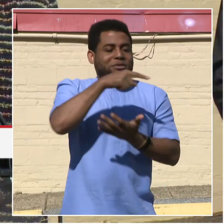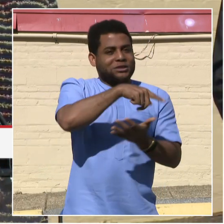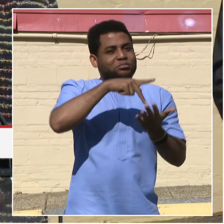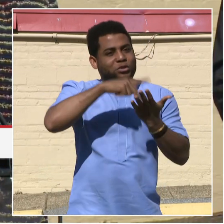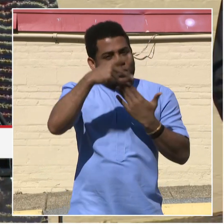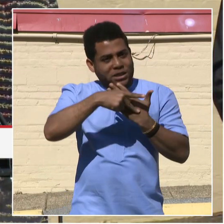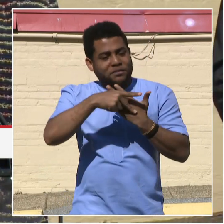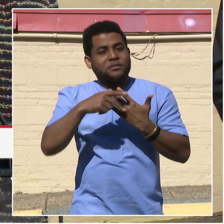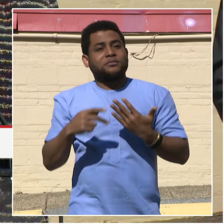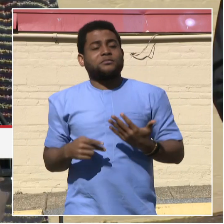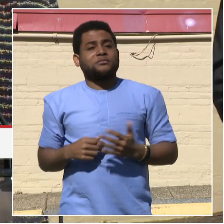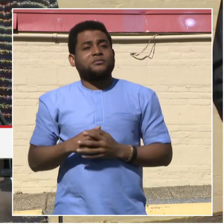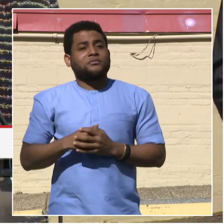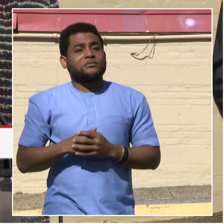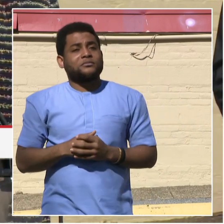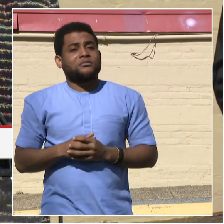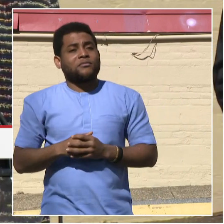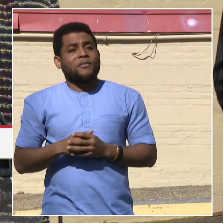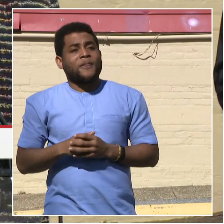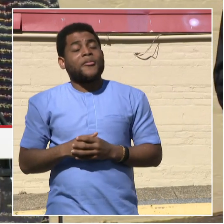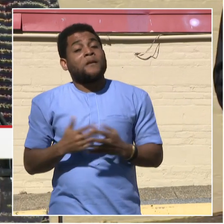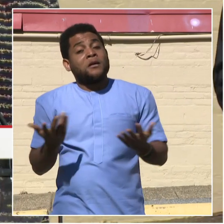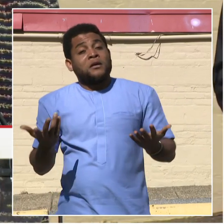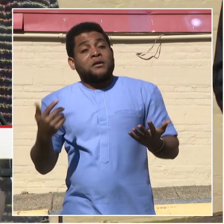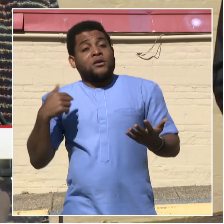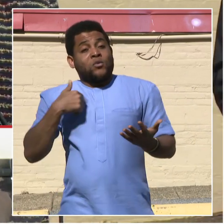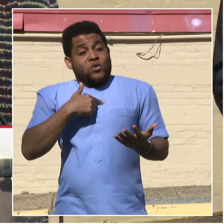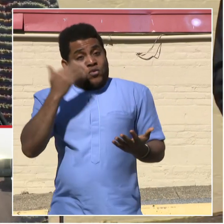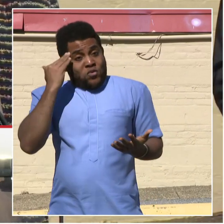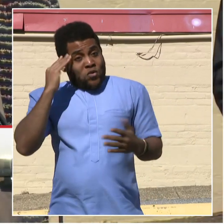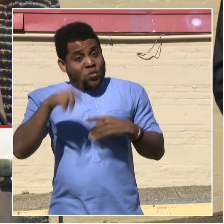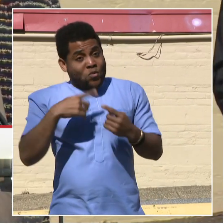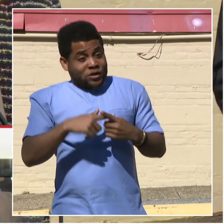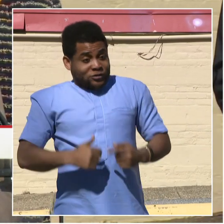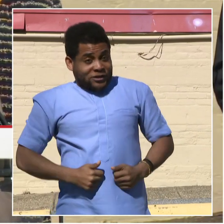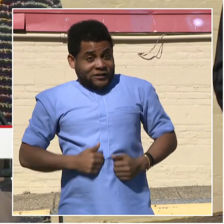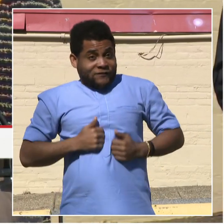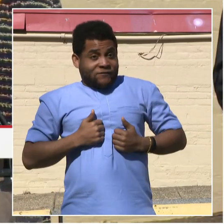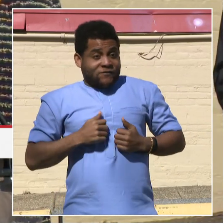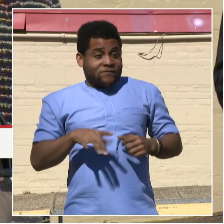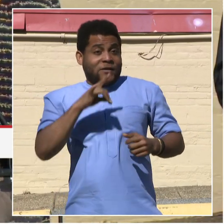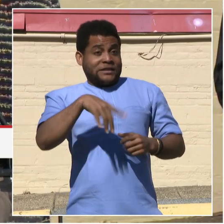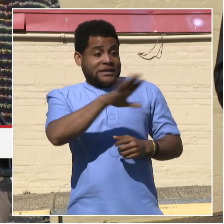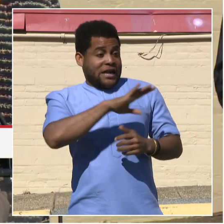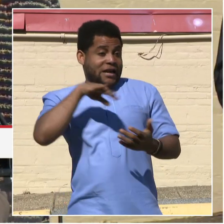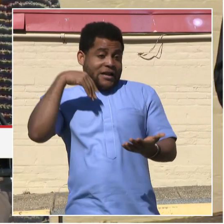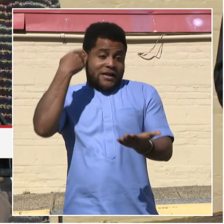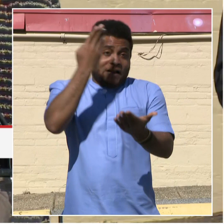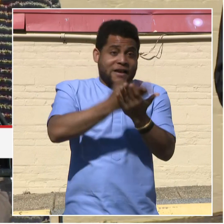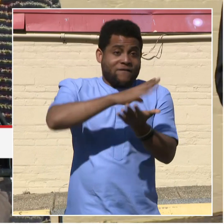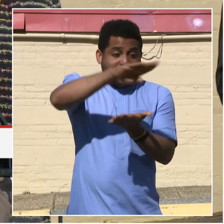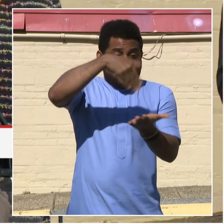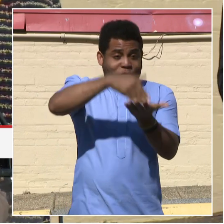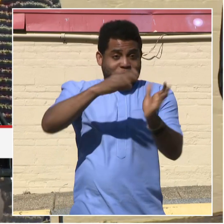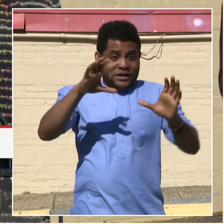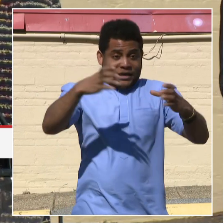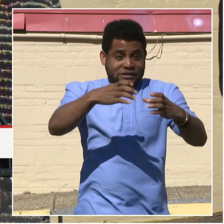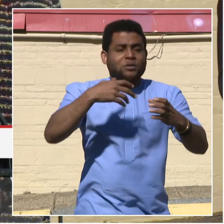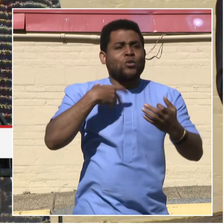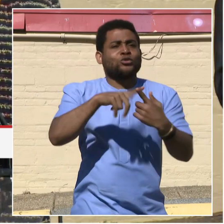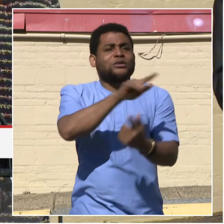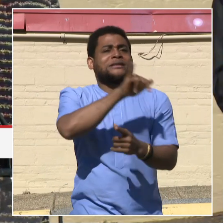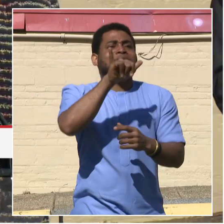know this, when our residents find their pathway to the middle class, we want them to stay there, which is why